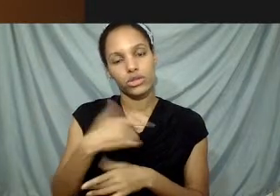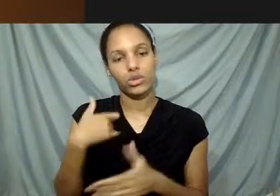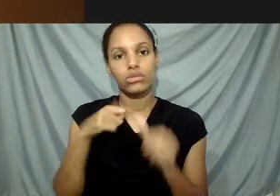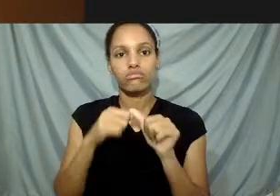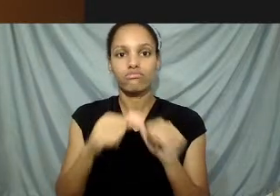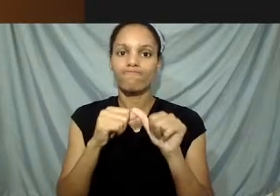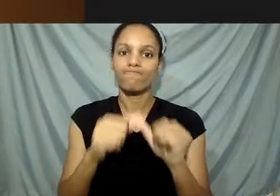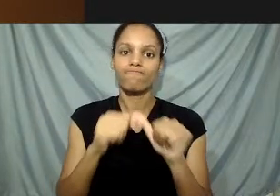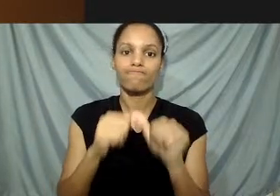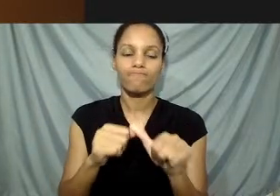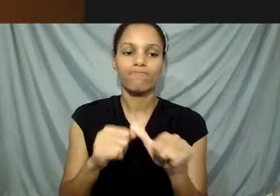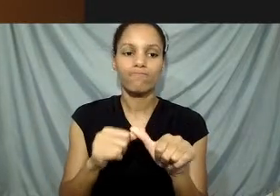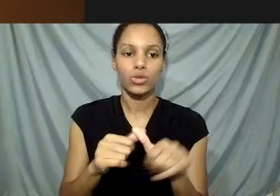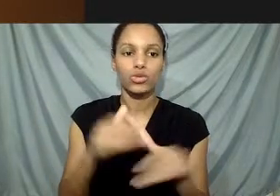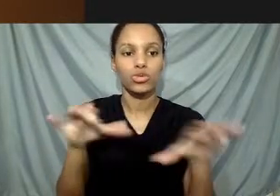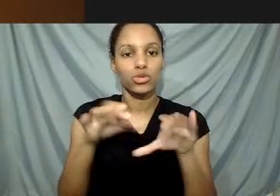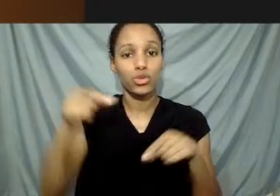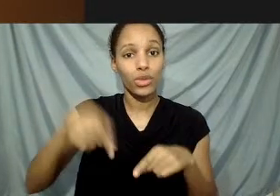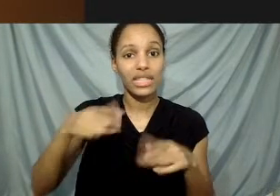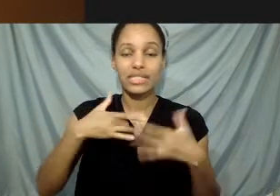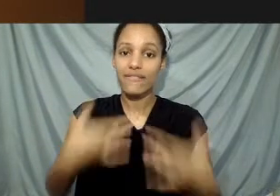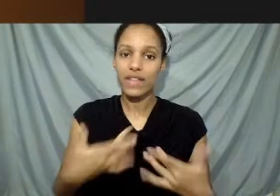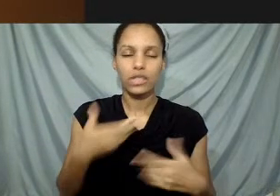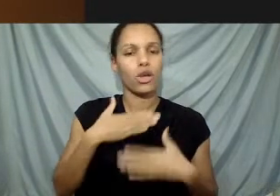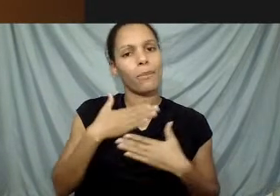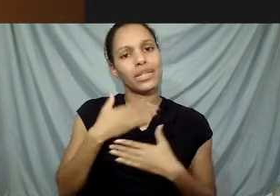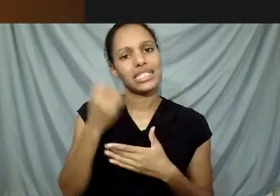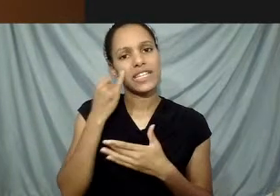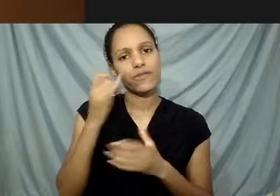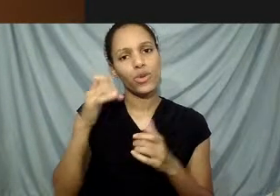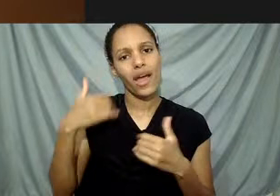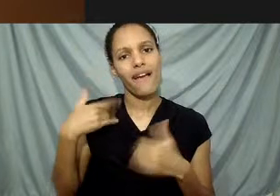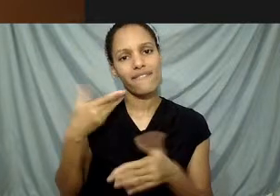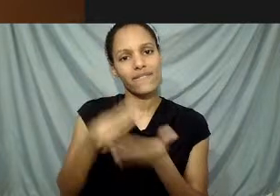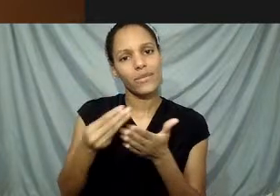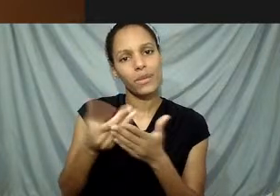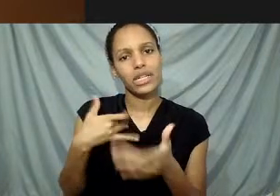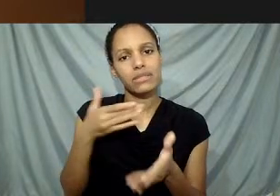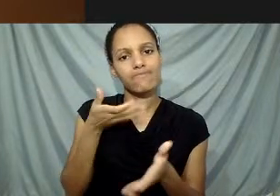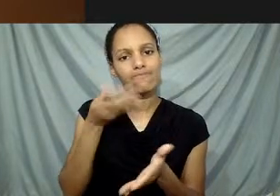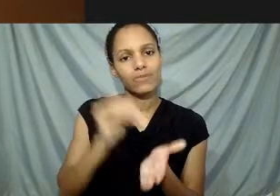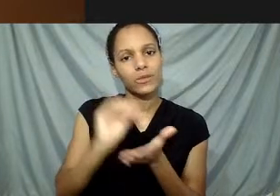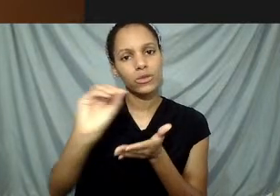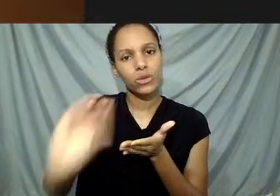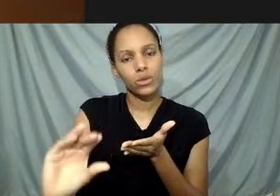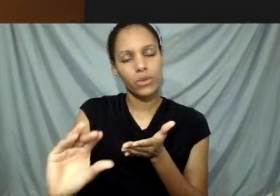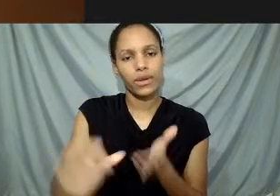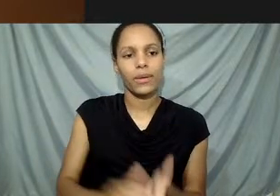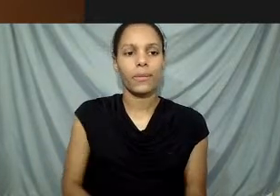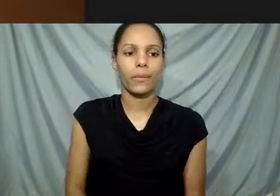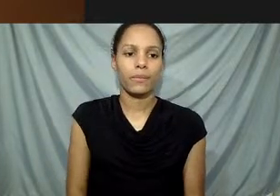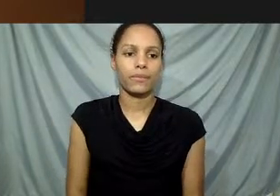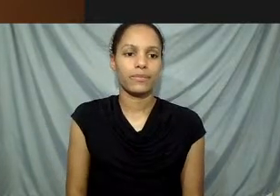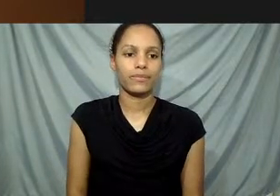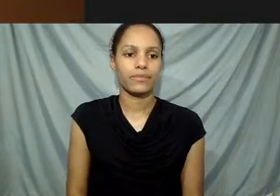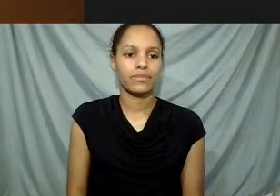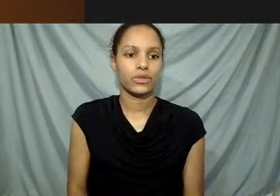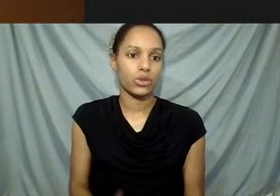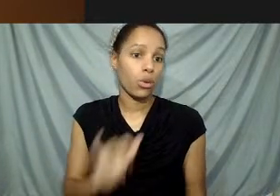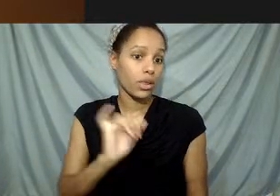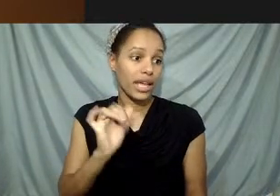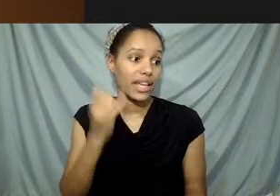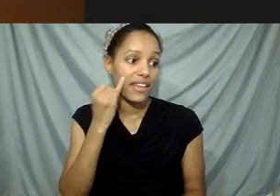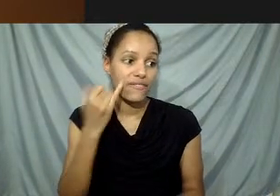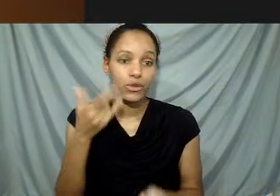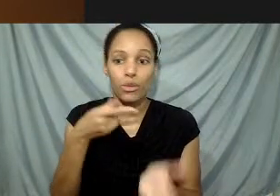important. So please consider donating, right? Consider this a show that you would pay for a ticket to